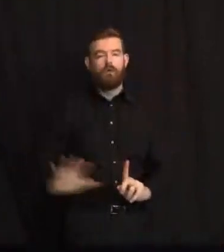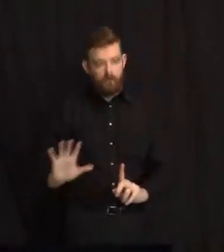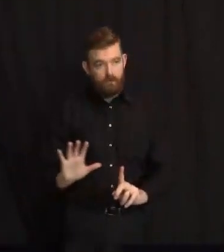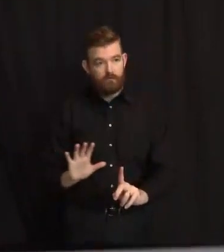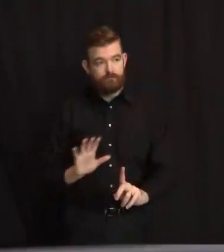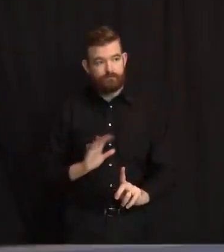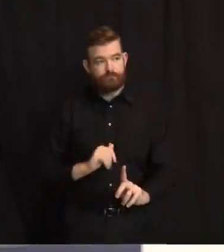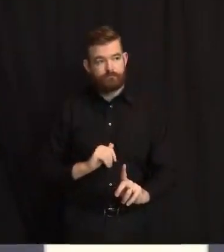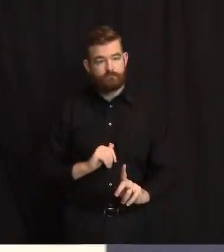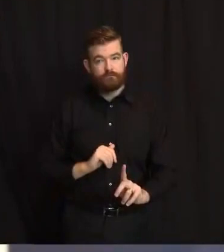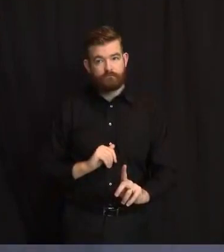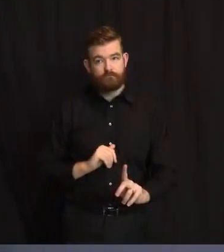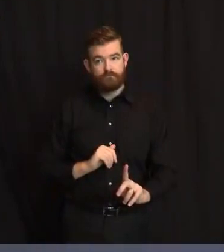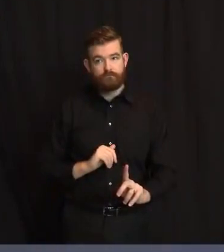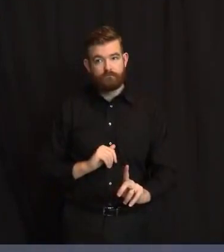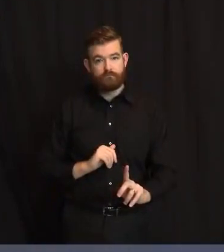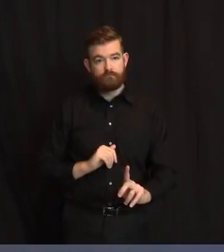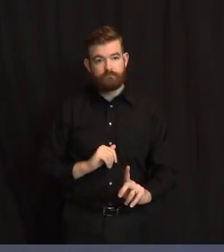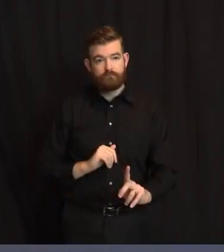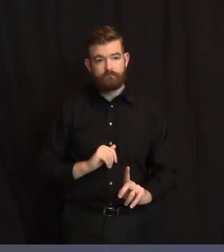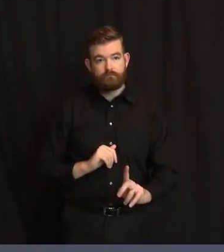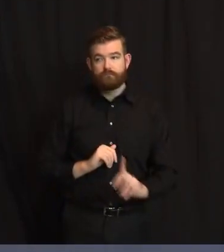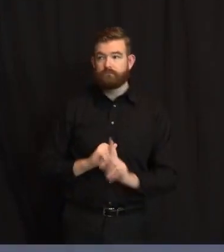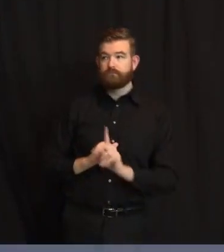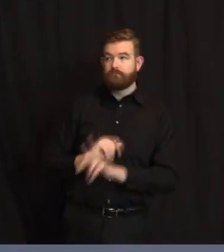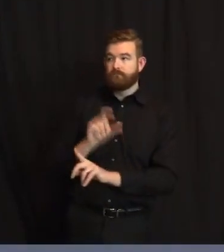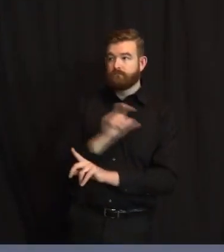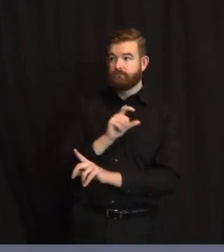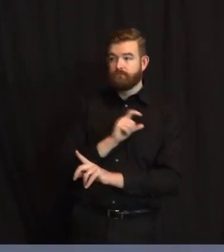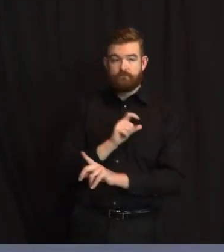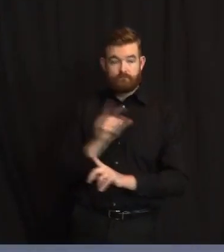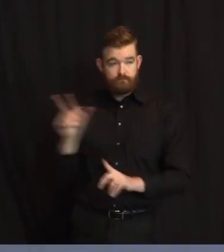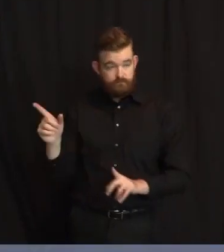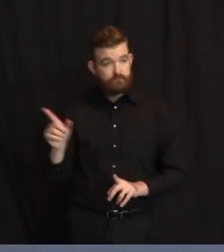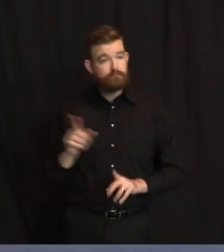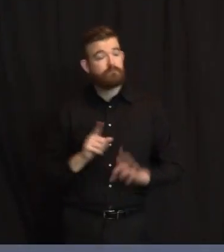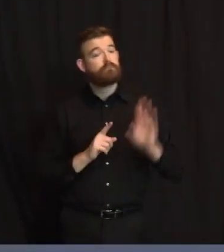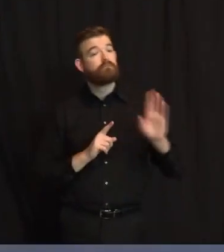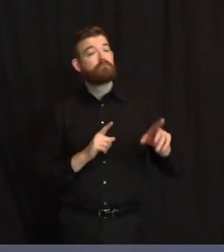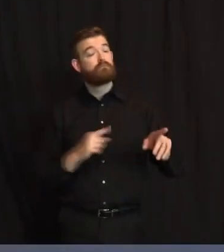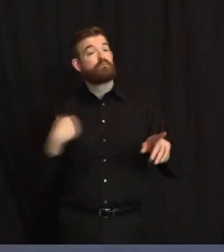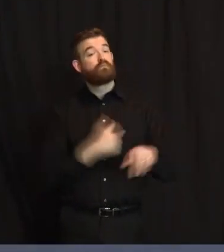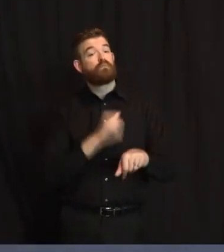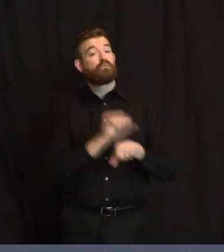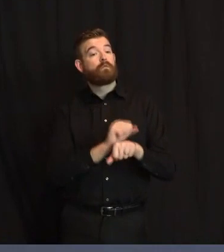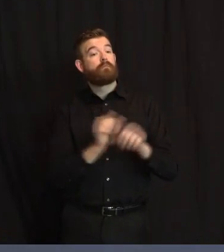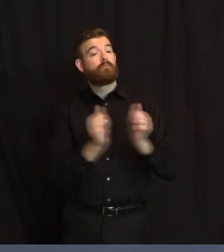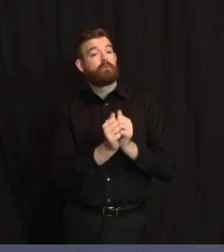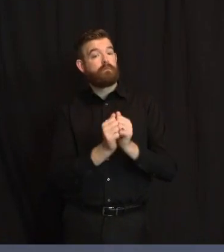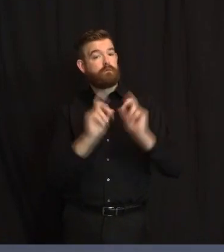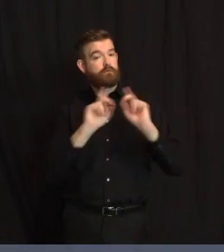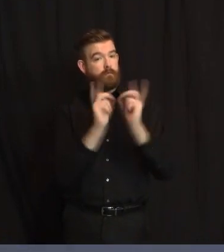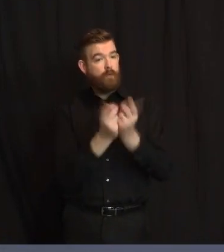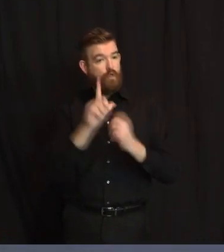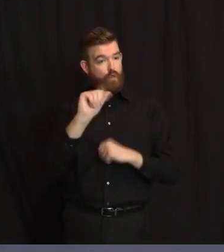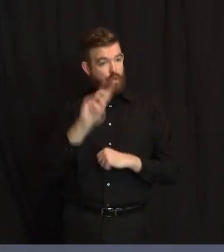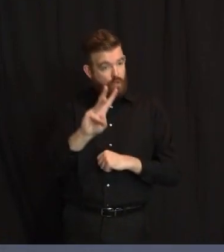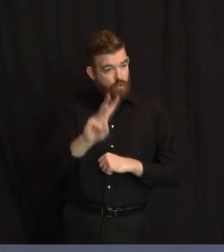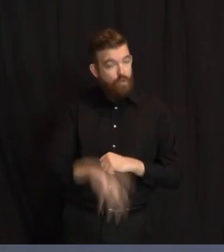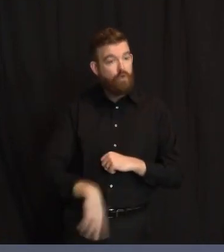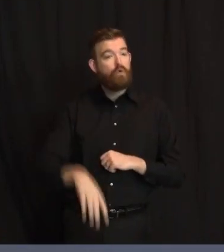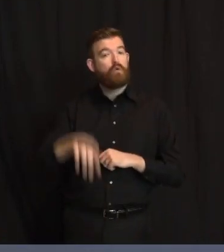the process is entirely in place. We worked with the Division of Law in the Attorney General's office. We have identified those ventilators and